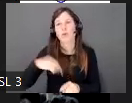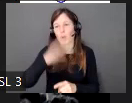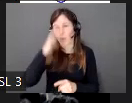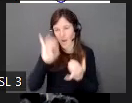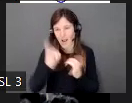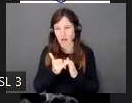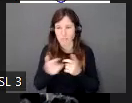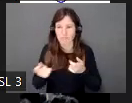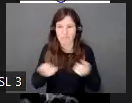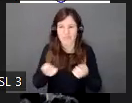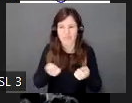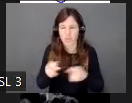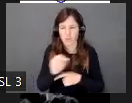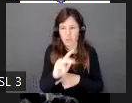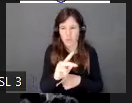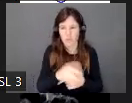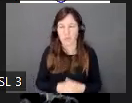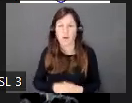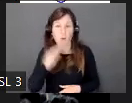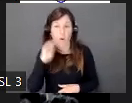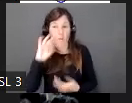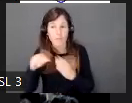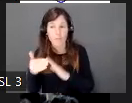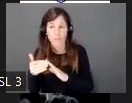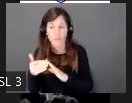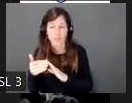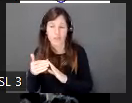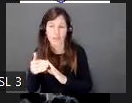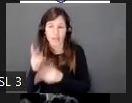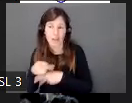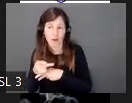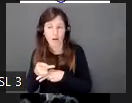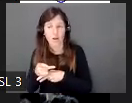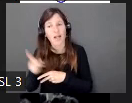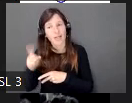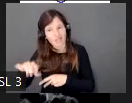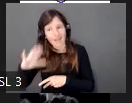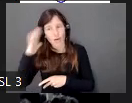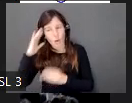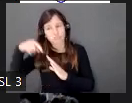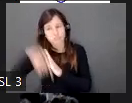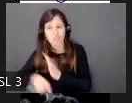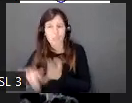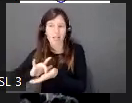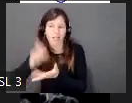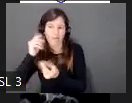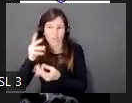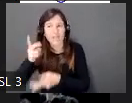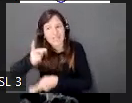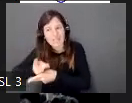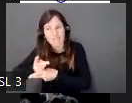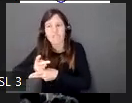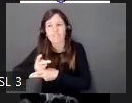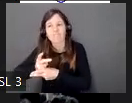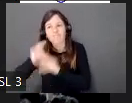that's before us. Home and community care obtains and understands the medical information. They have access to home community